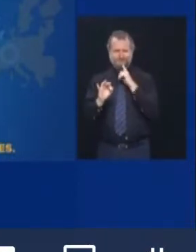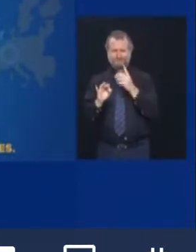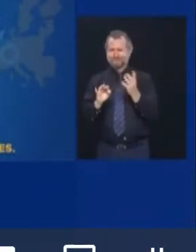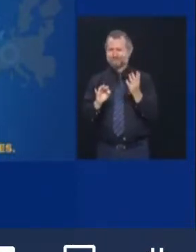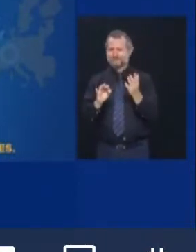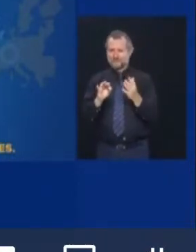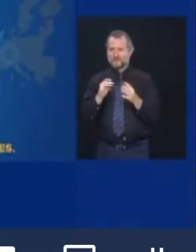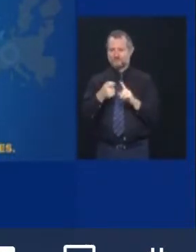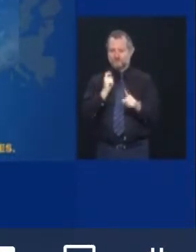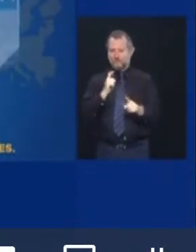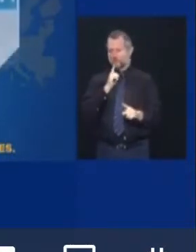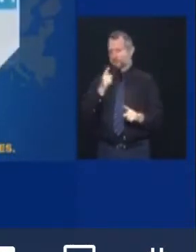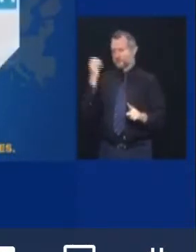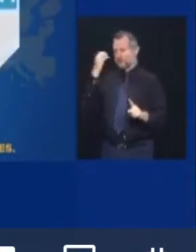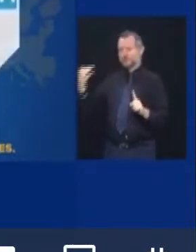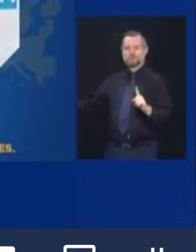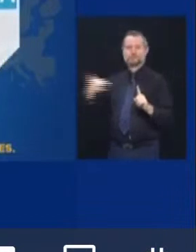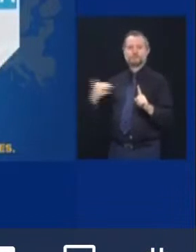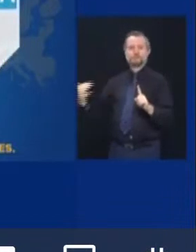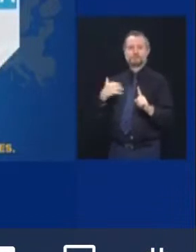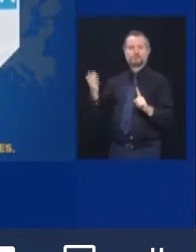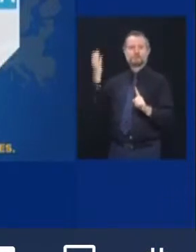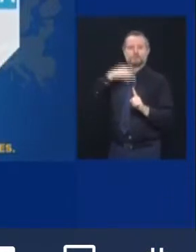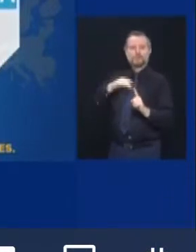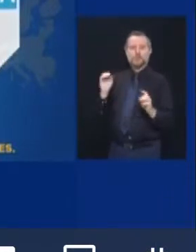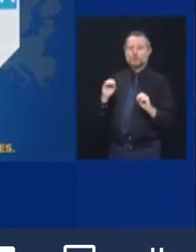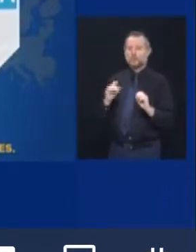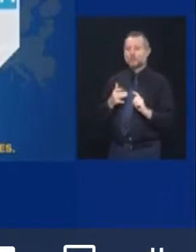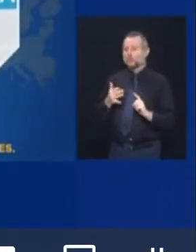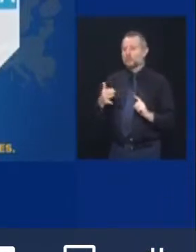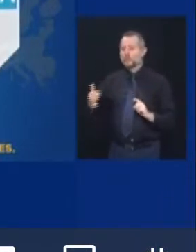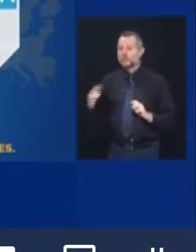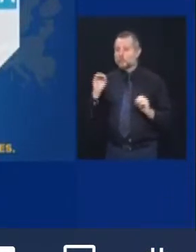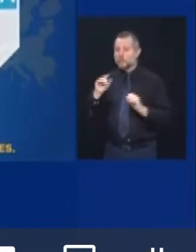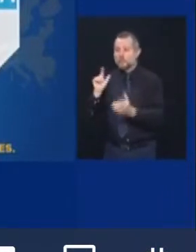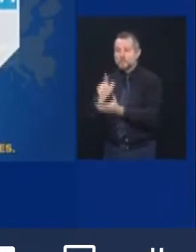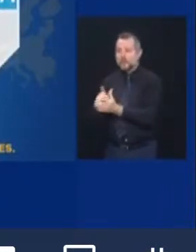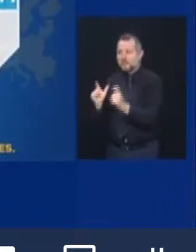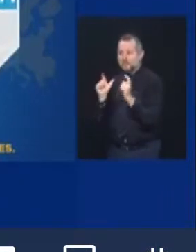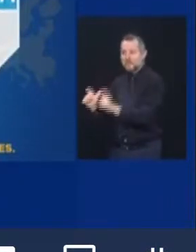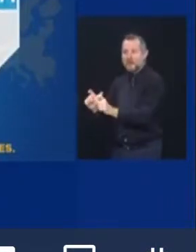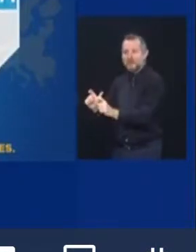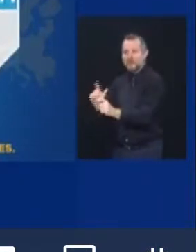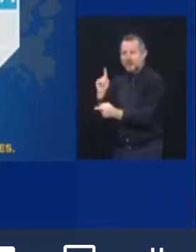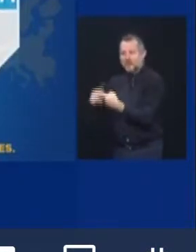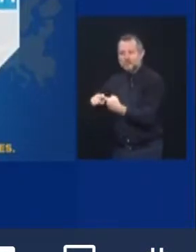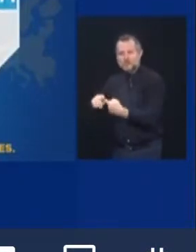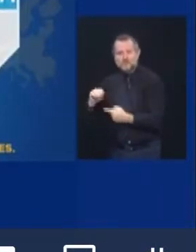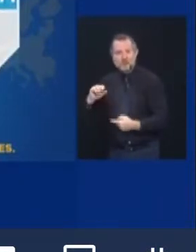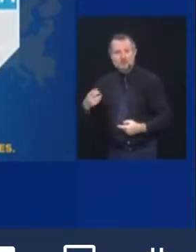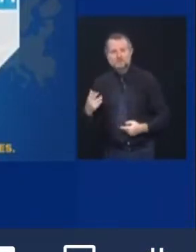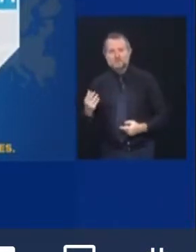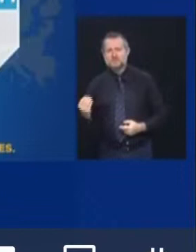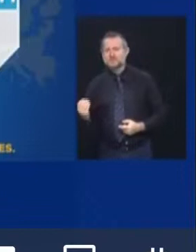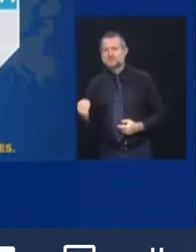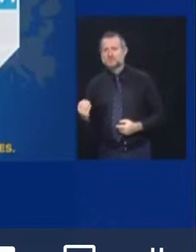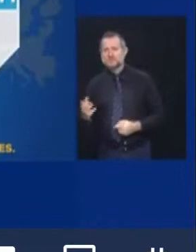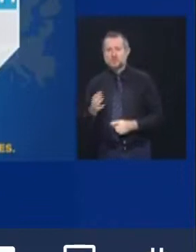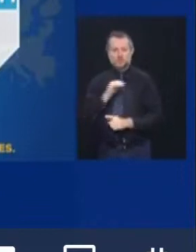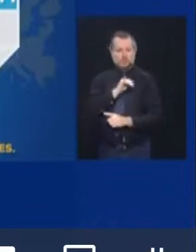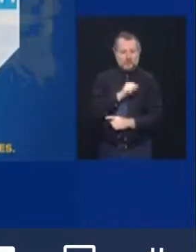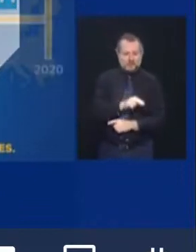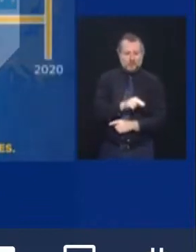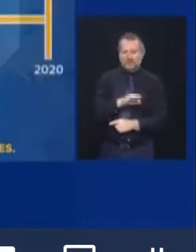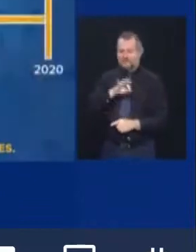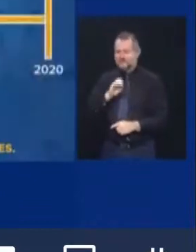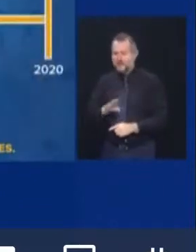no European travel ban until March 16th, which means January, February, March, the virus was coming,